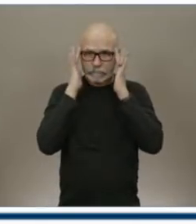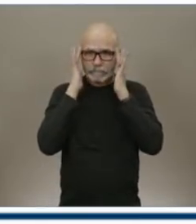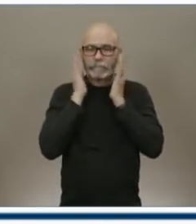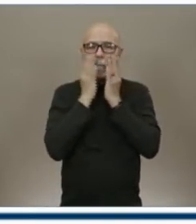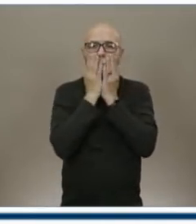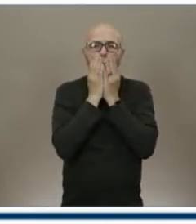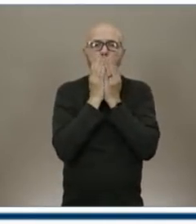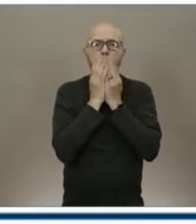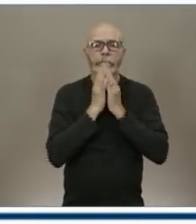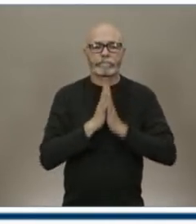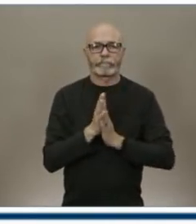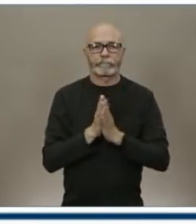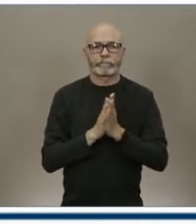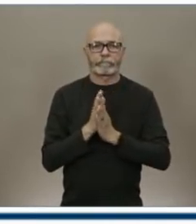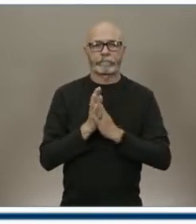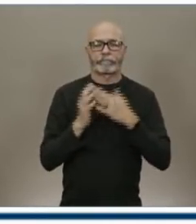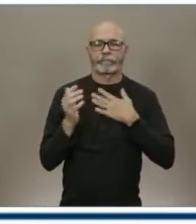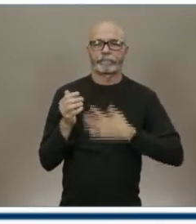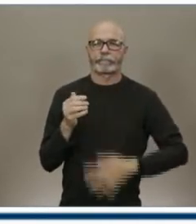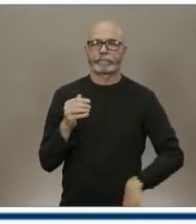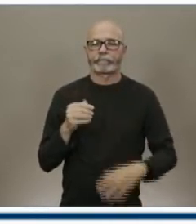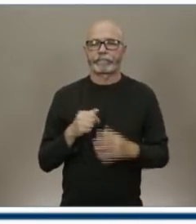who refuse to wear a mask.